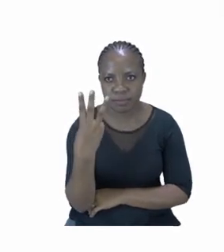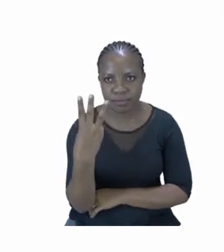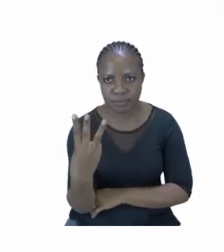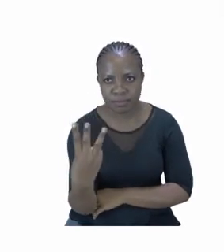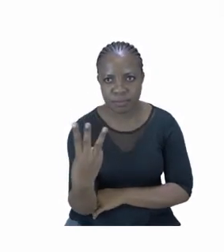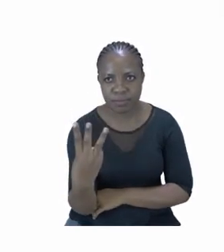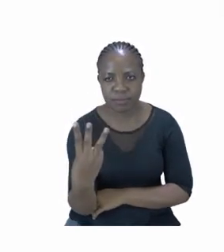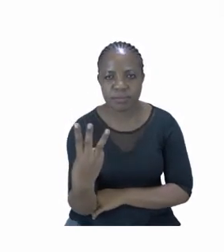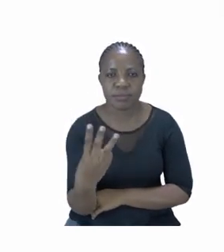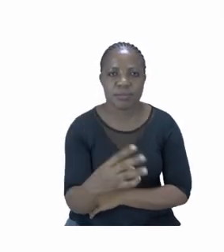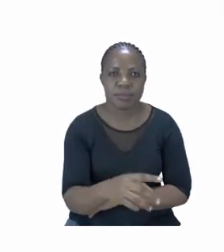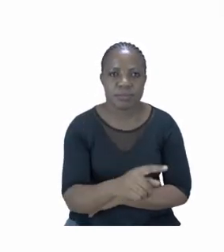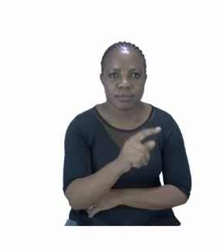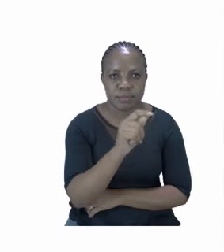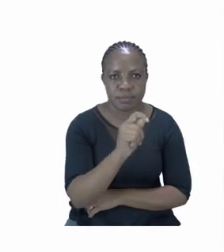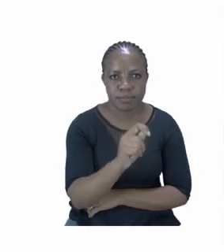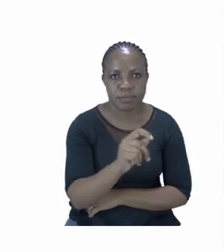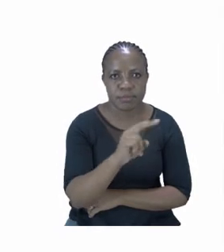Three.